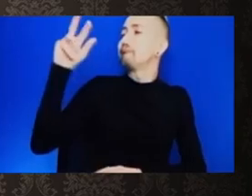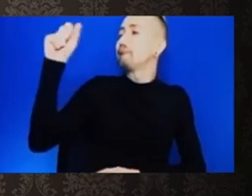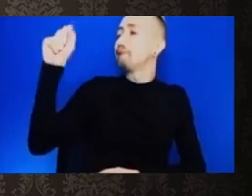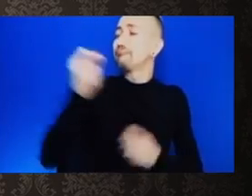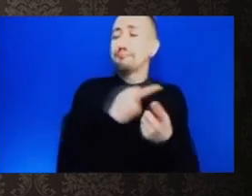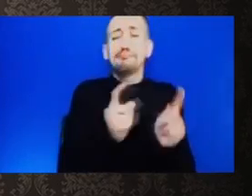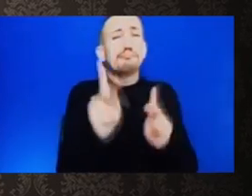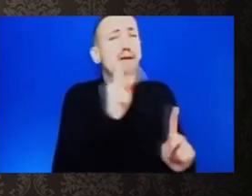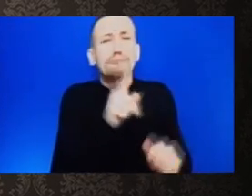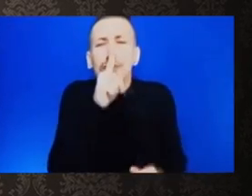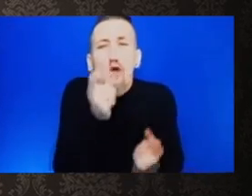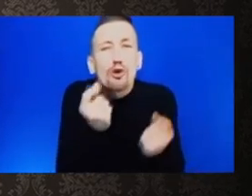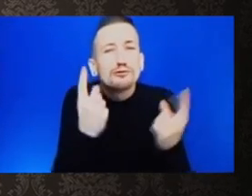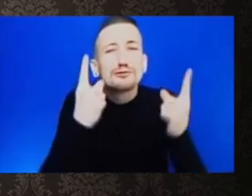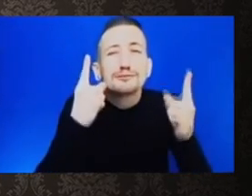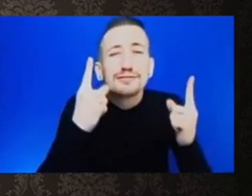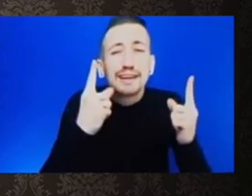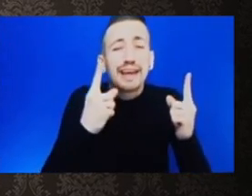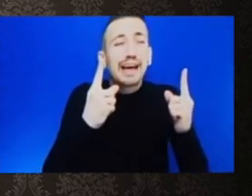move.